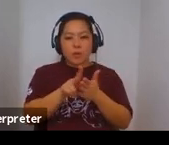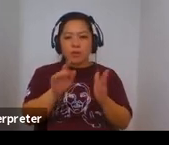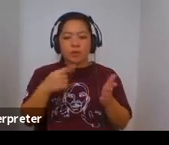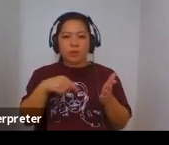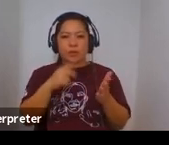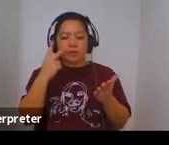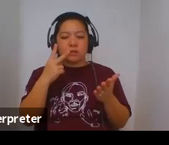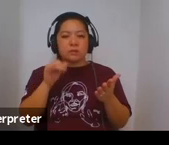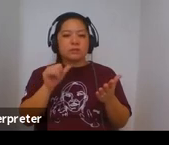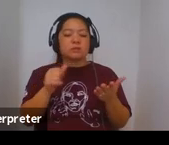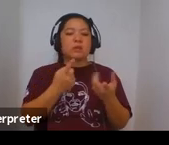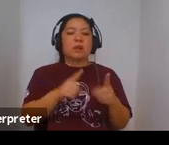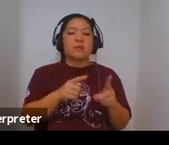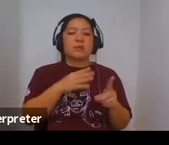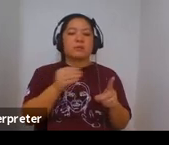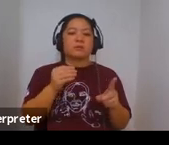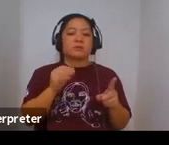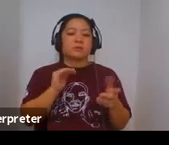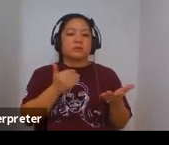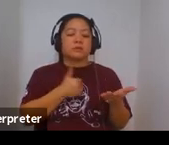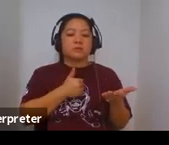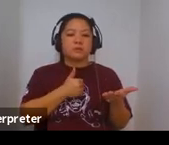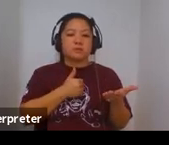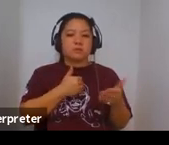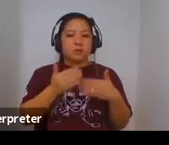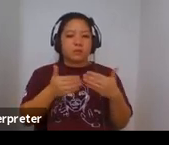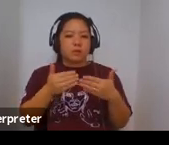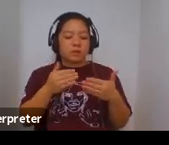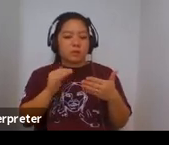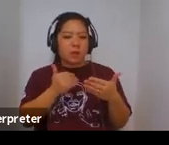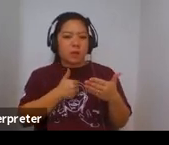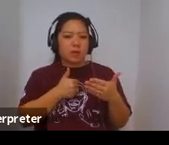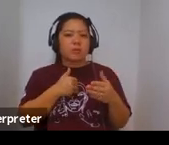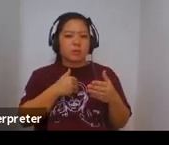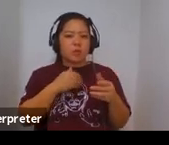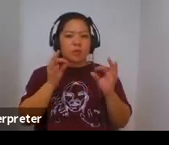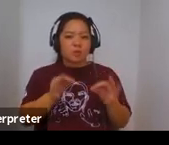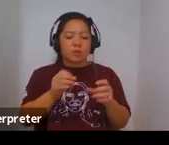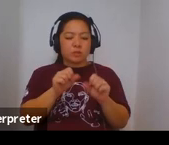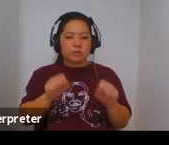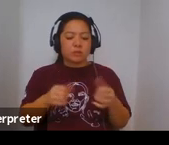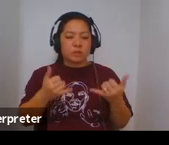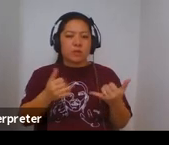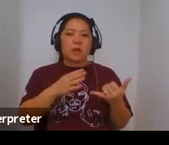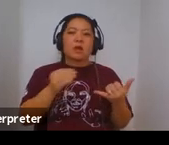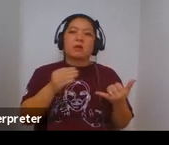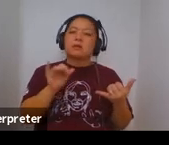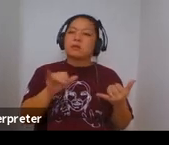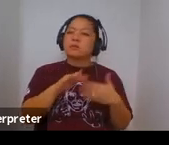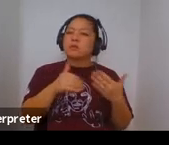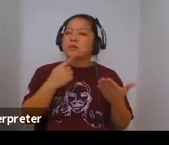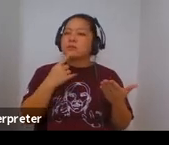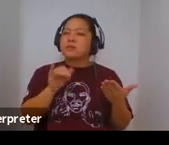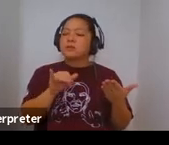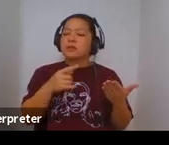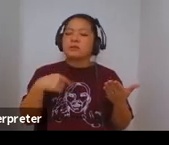see litigated in our and prosecuted in our court systems. And that's all to say that,